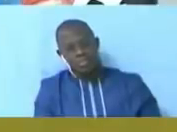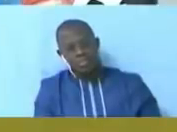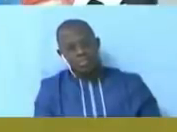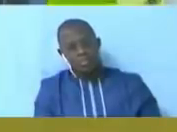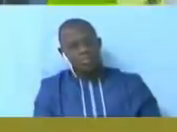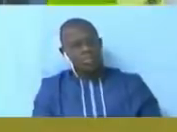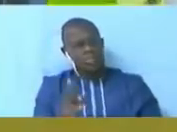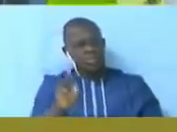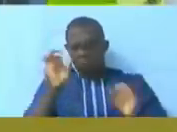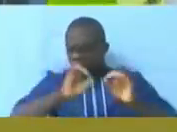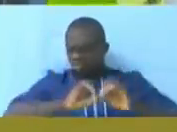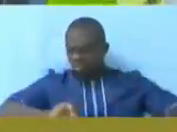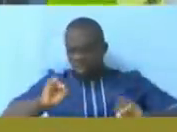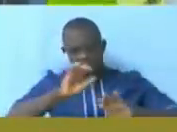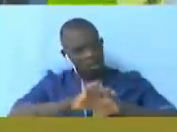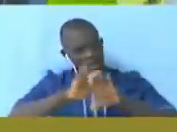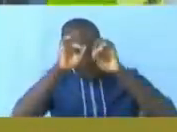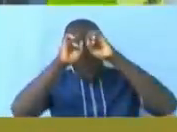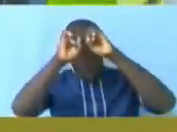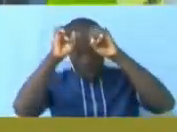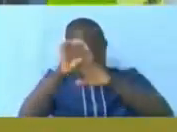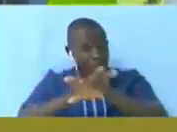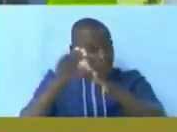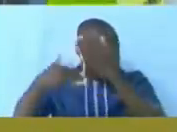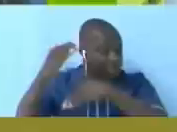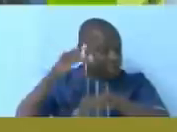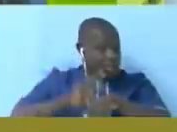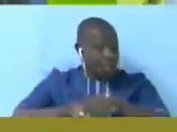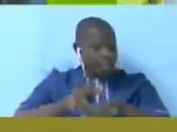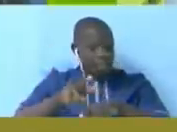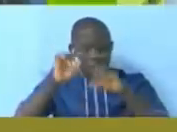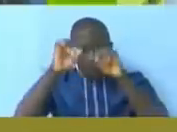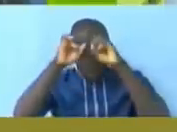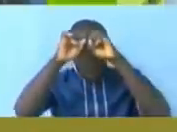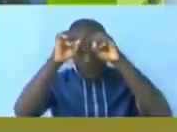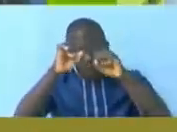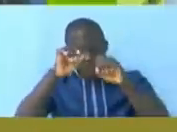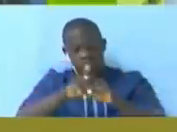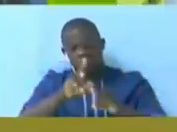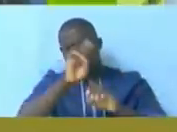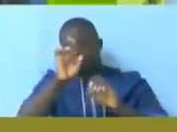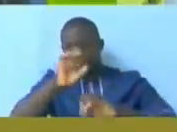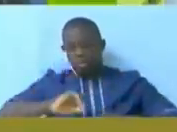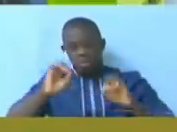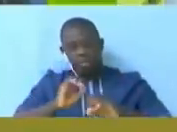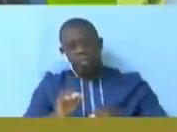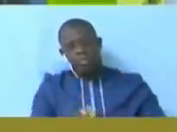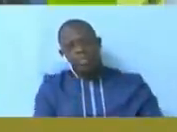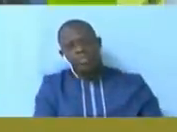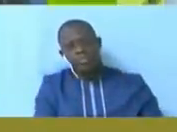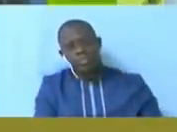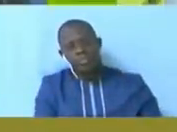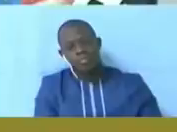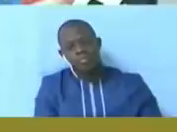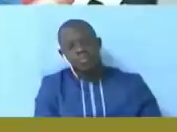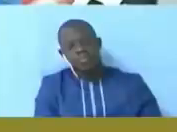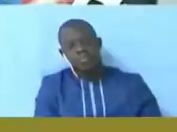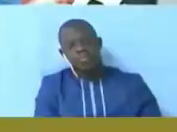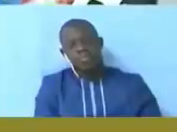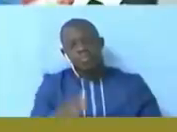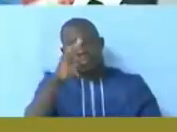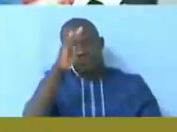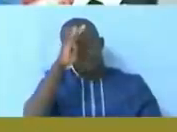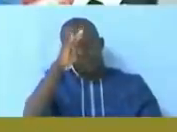not into the government at the time. But ojamansa kunda jamano lo unyimanke kuti itolbulu watola. Thank you very